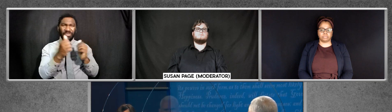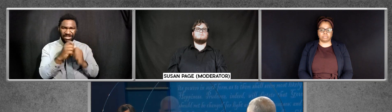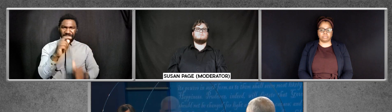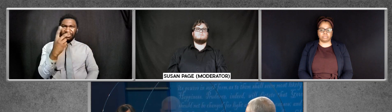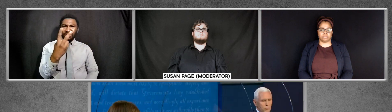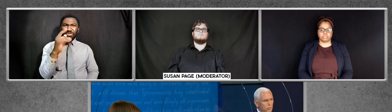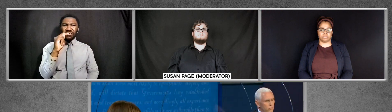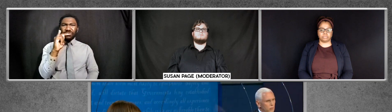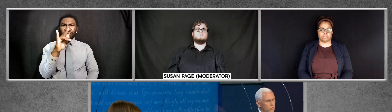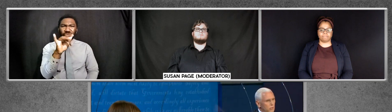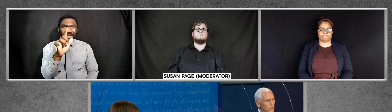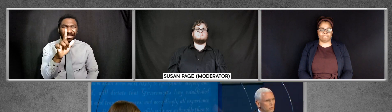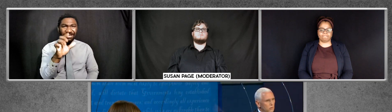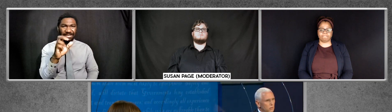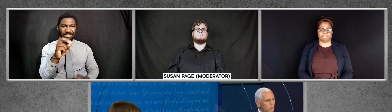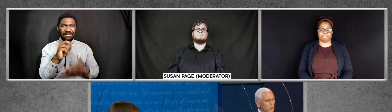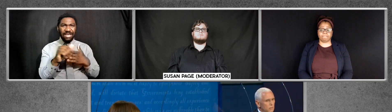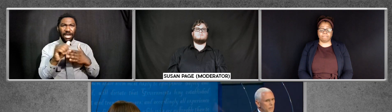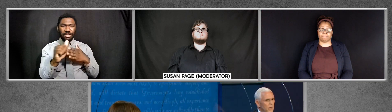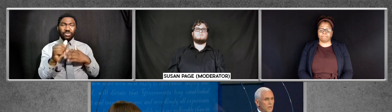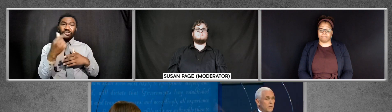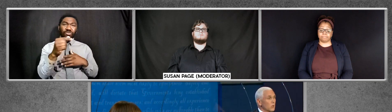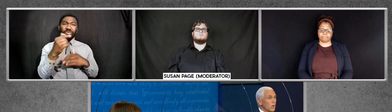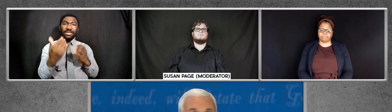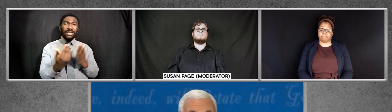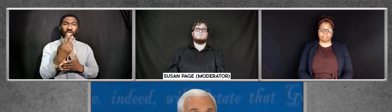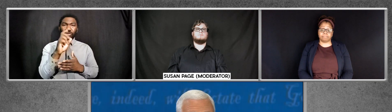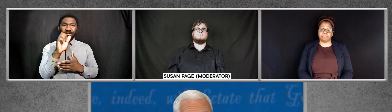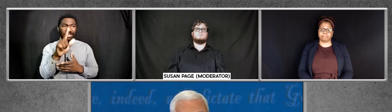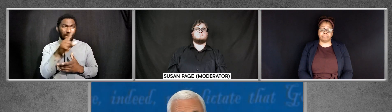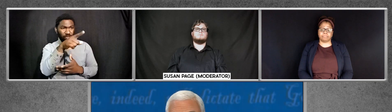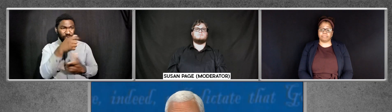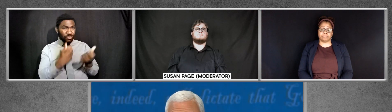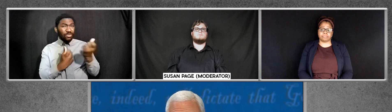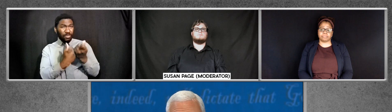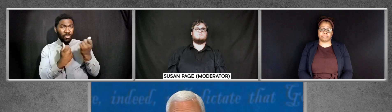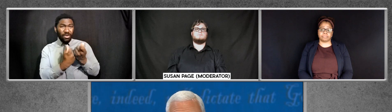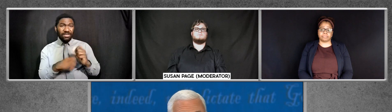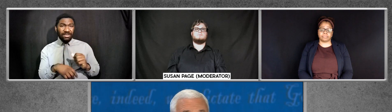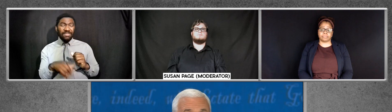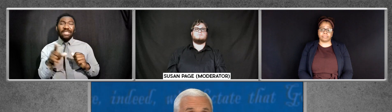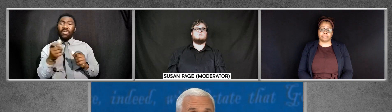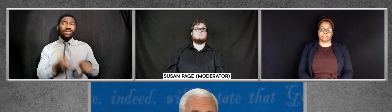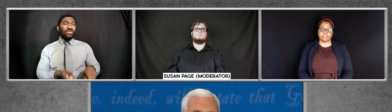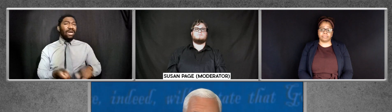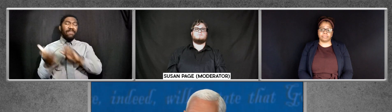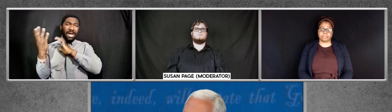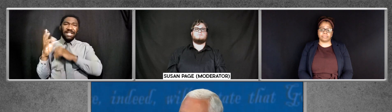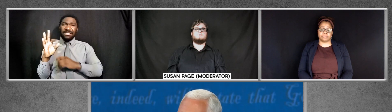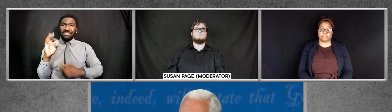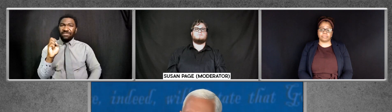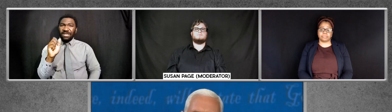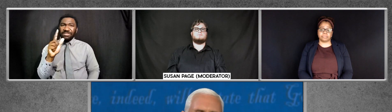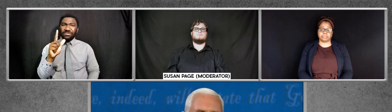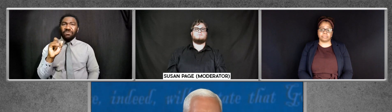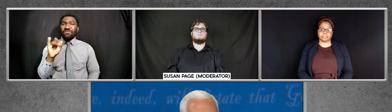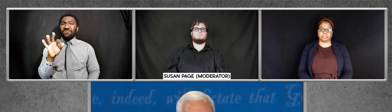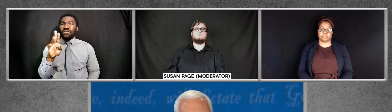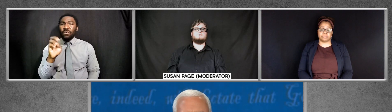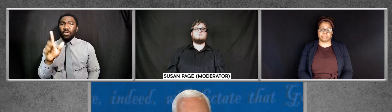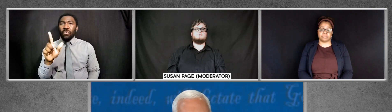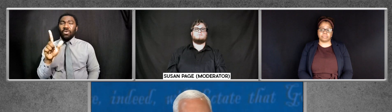of the original co-sponsors of in the United States Senate. They want to abolish fossil fuels and ban fracking, which would cost